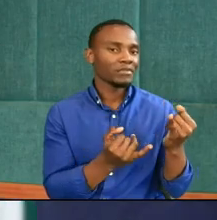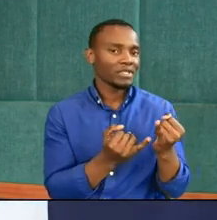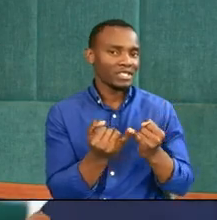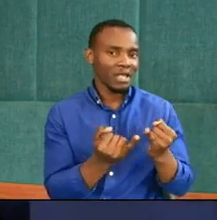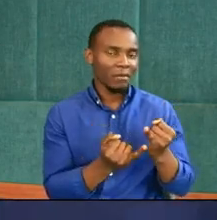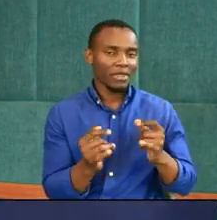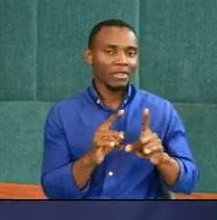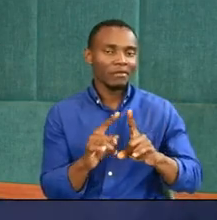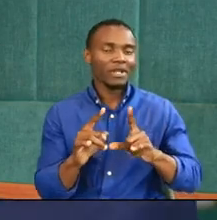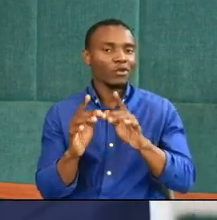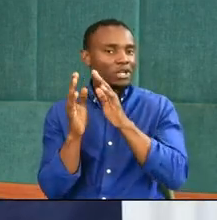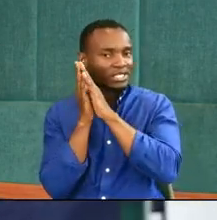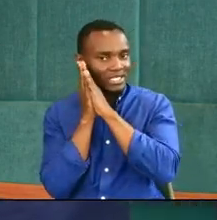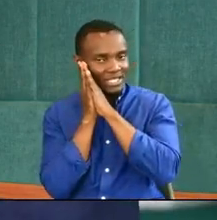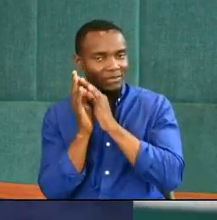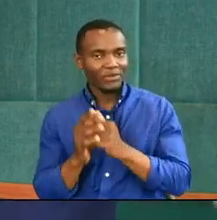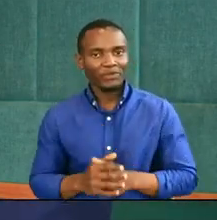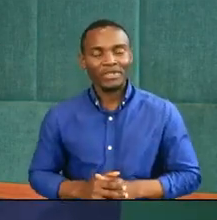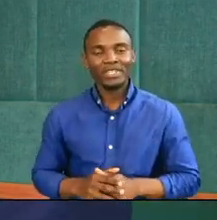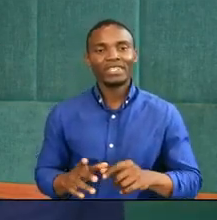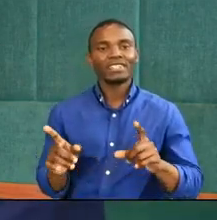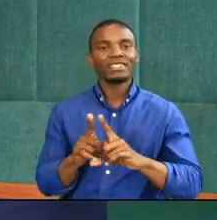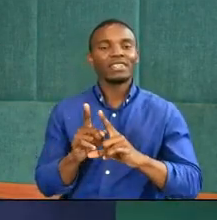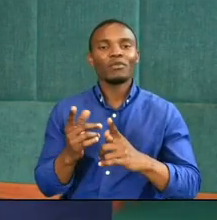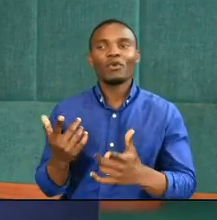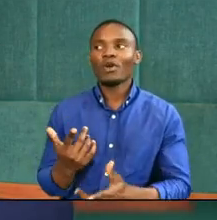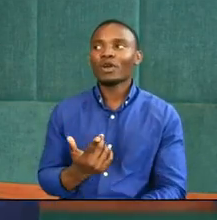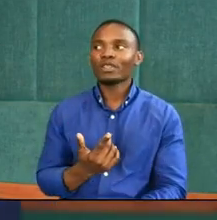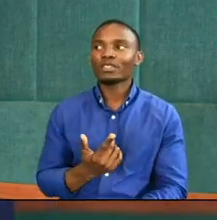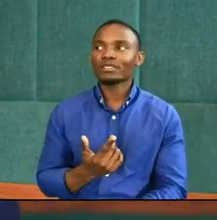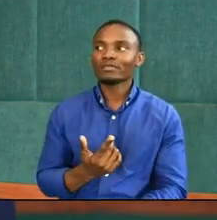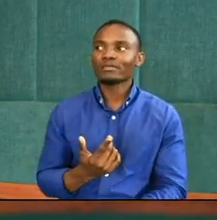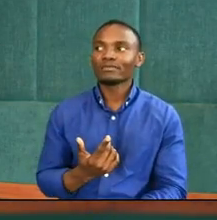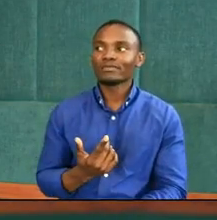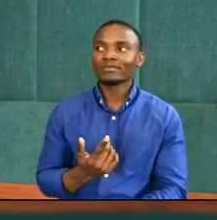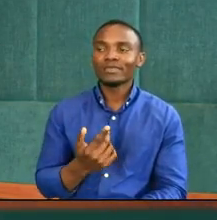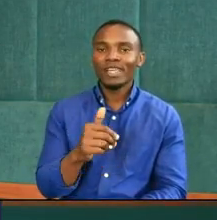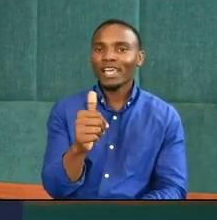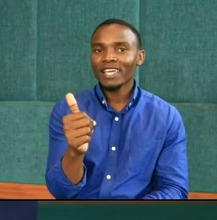sleep. Not being ungodly, no.